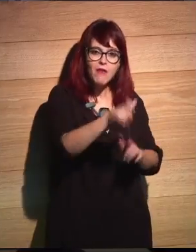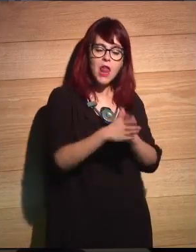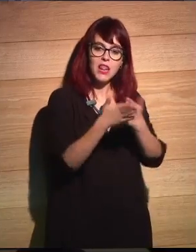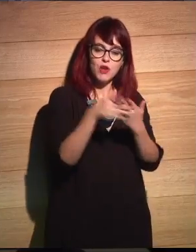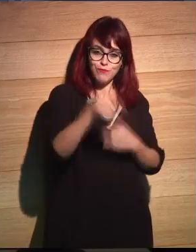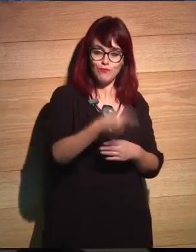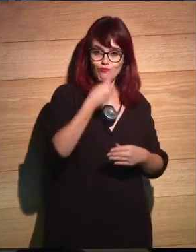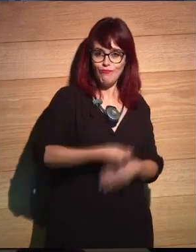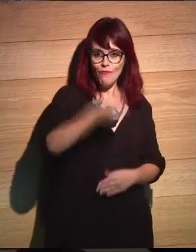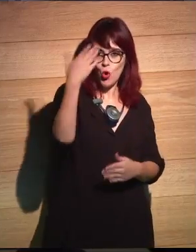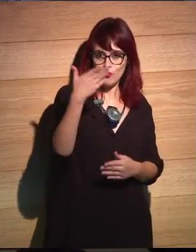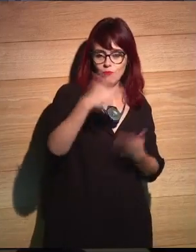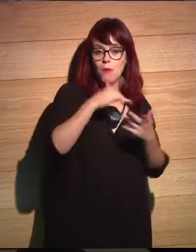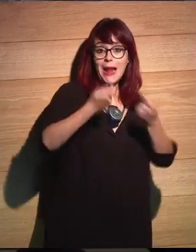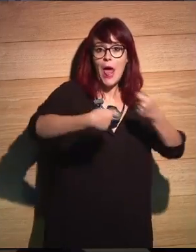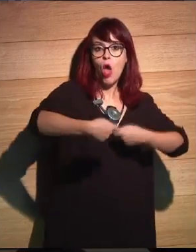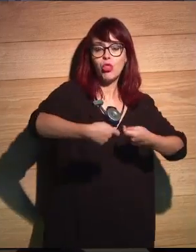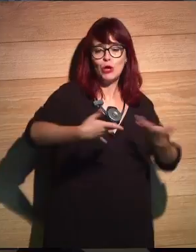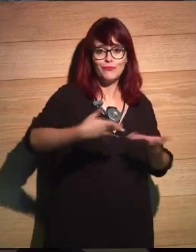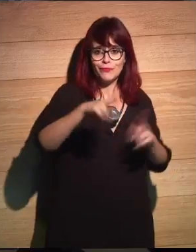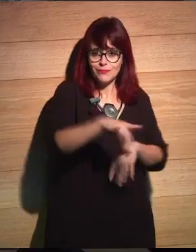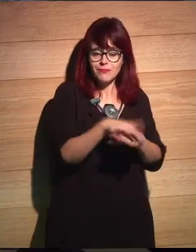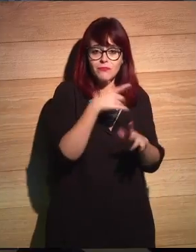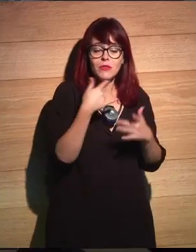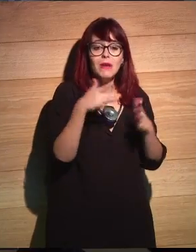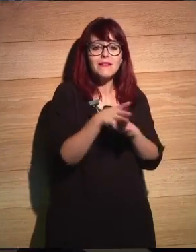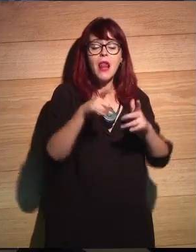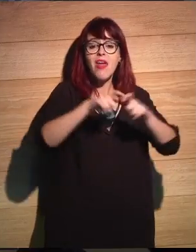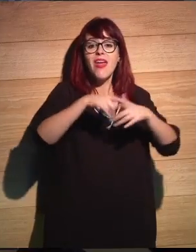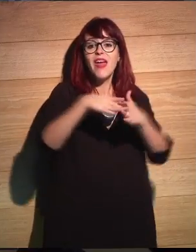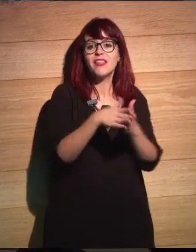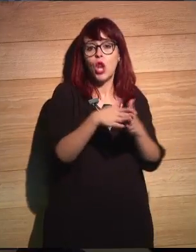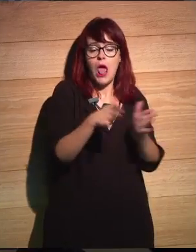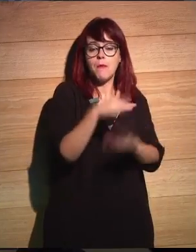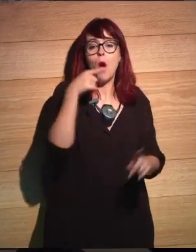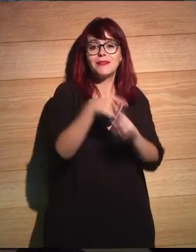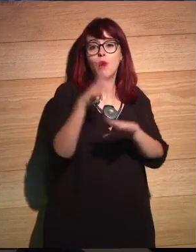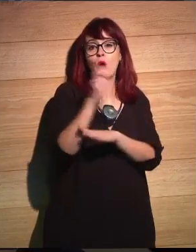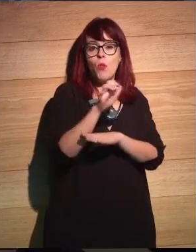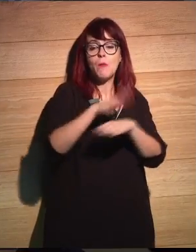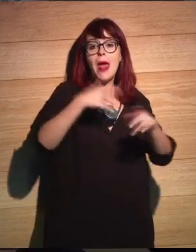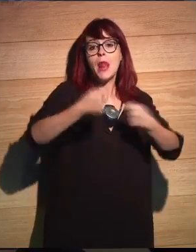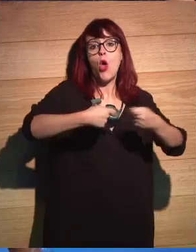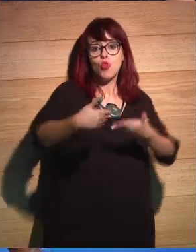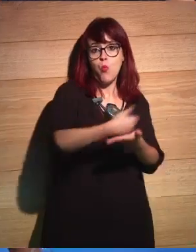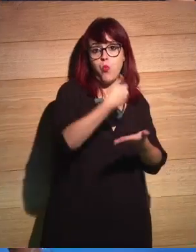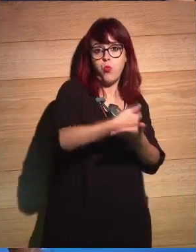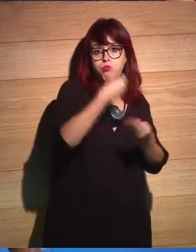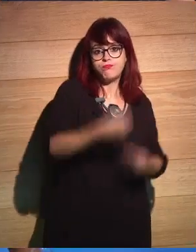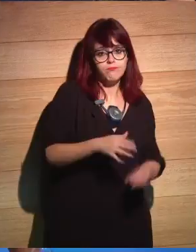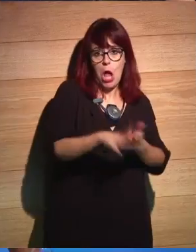to find good literature, because they know that that is not a business, that you are not going to make a lot of money. Nobody opens